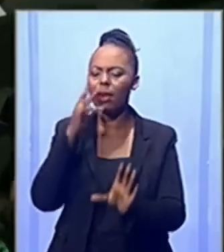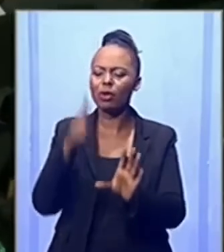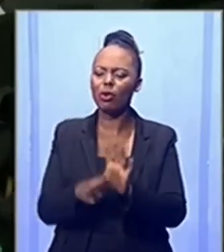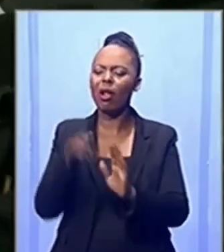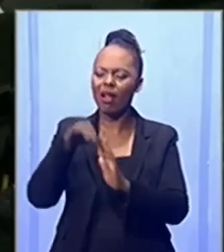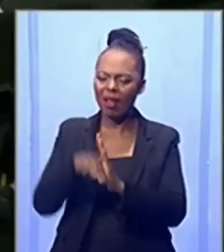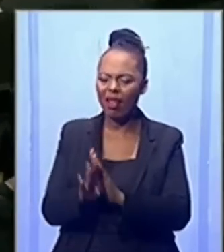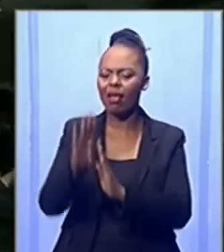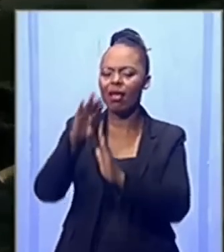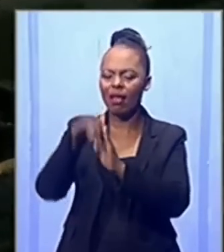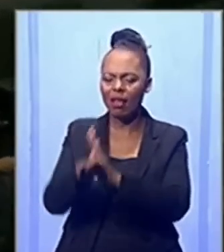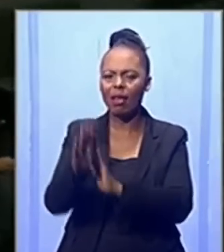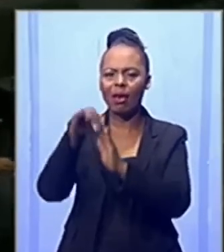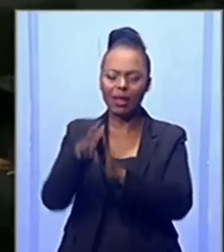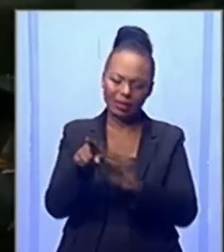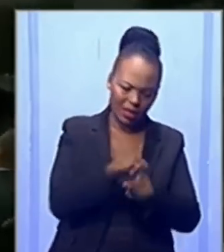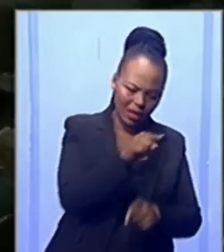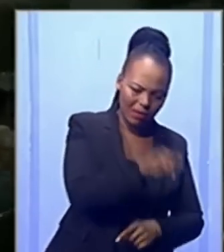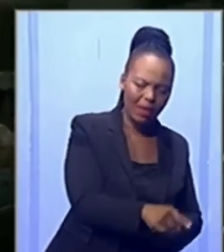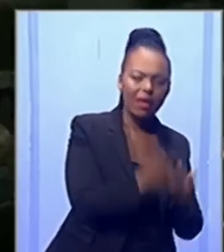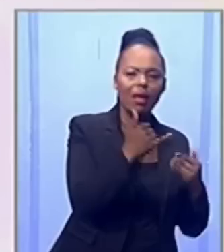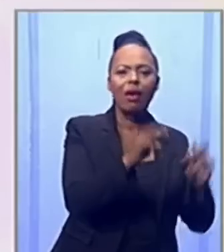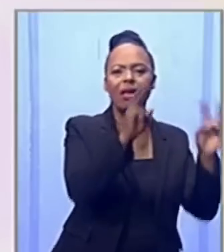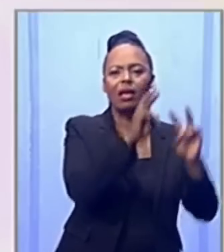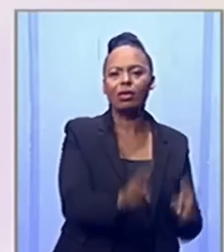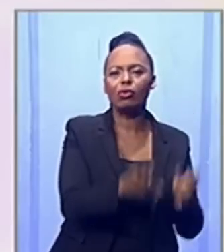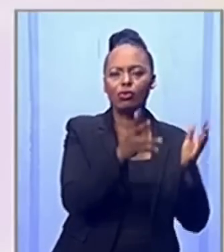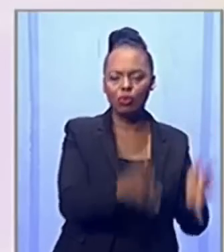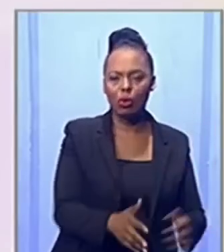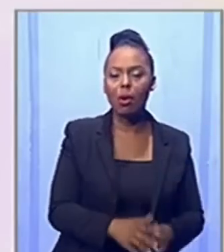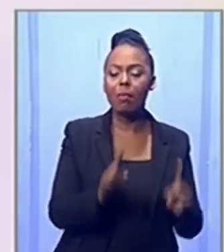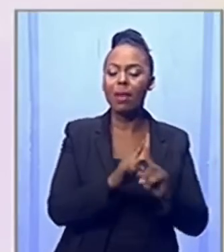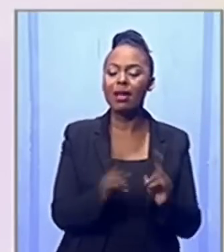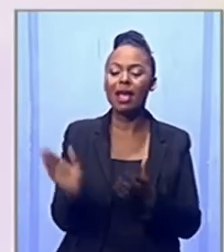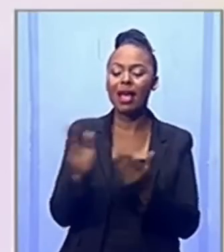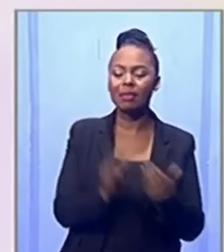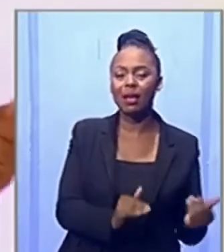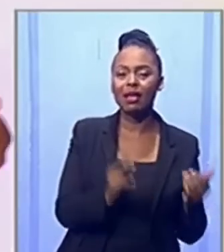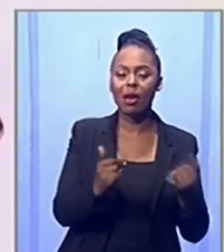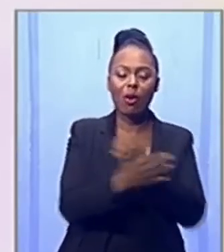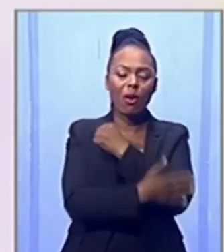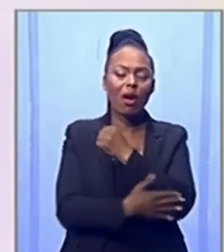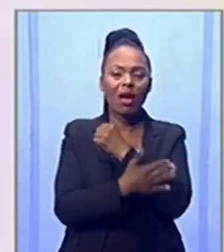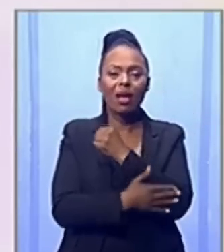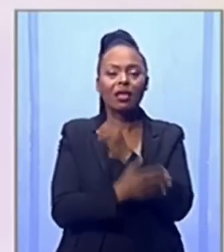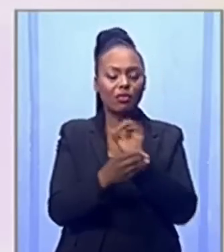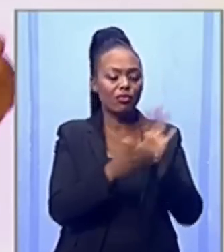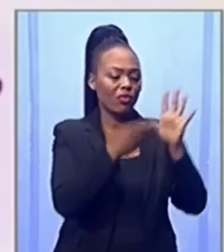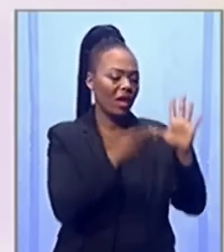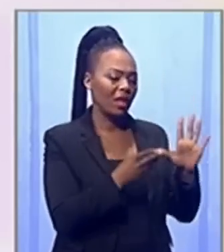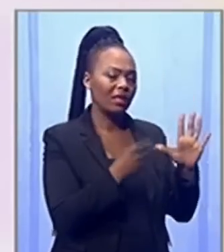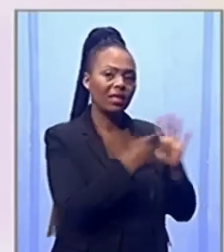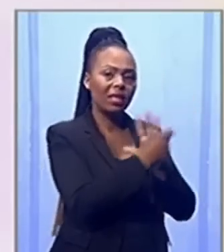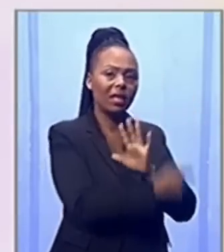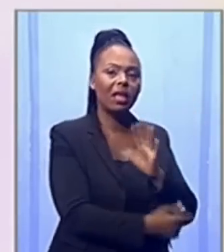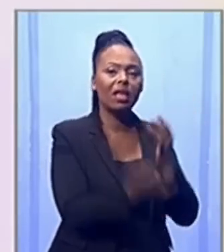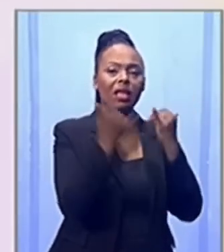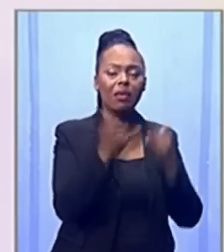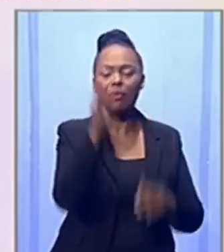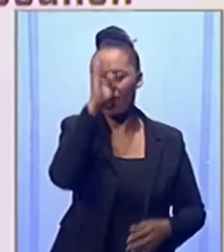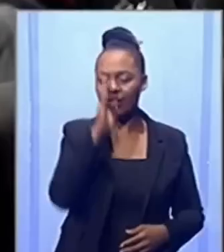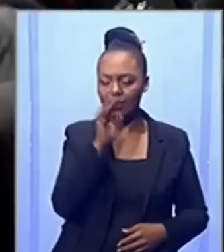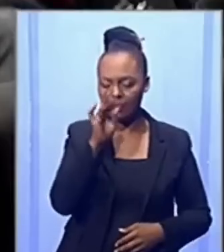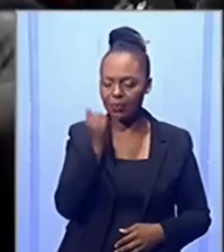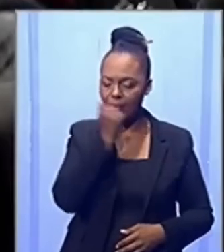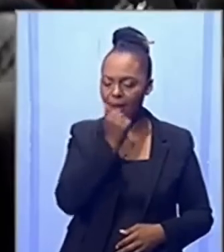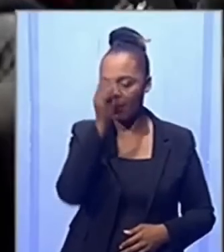tlase bjalo lebeletše naga ya Brazil le yona ile ya contractile di-company tša